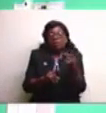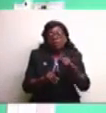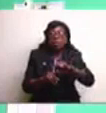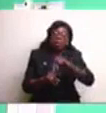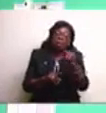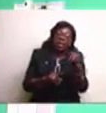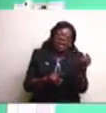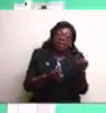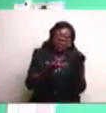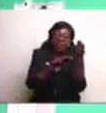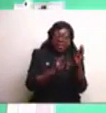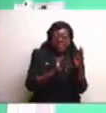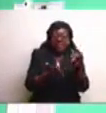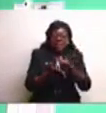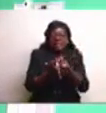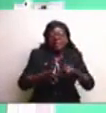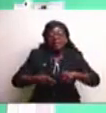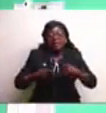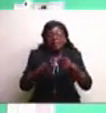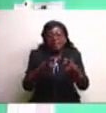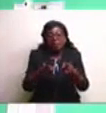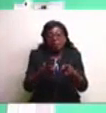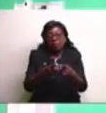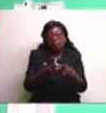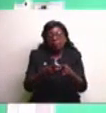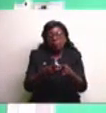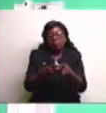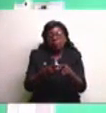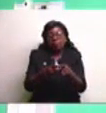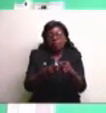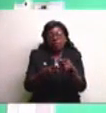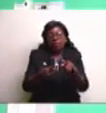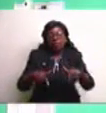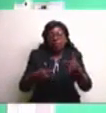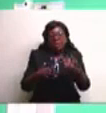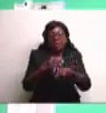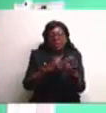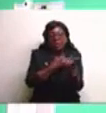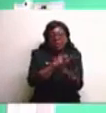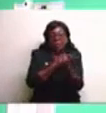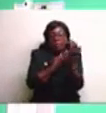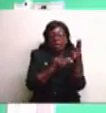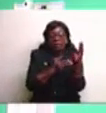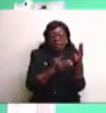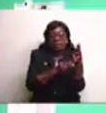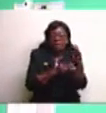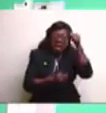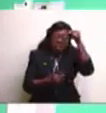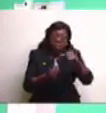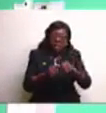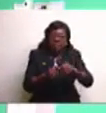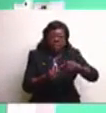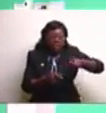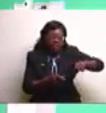that continue to contribute mightily to the Commonwealth of Bahamas. I can remember putting